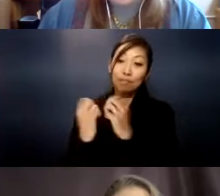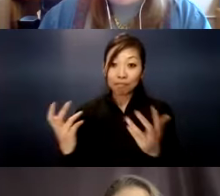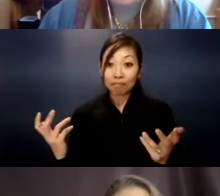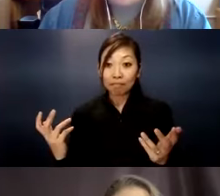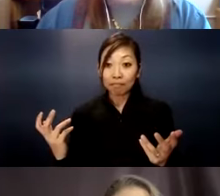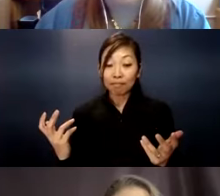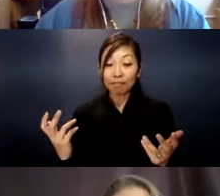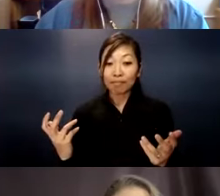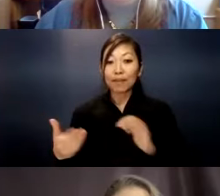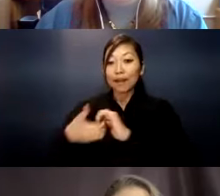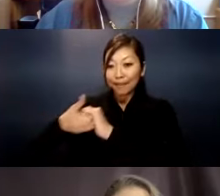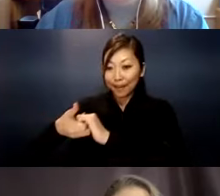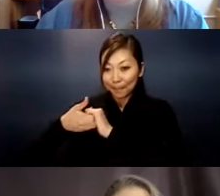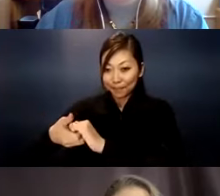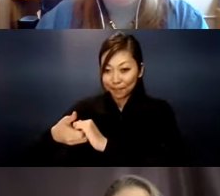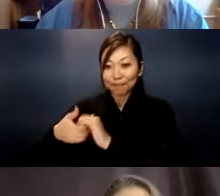Be collaborative.